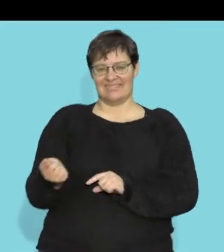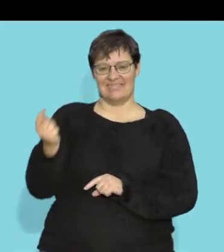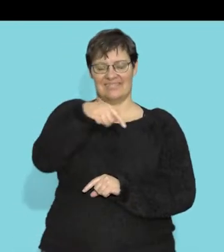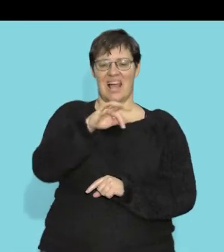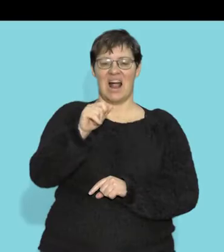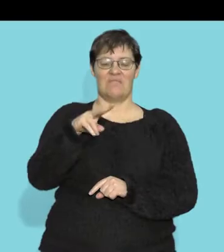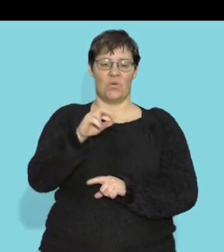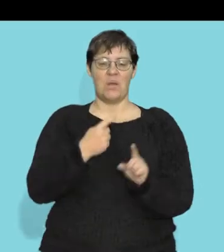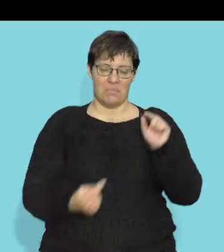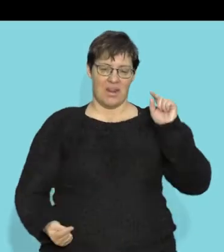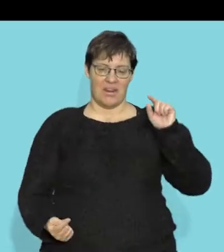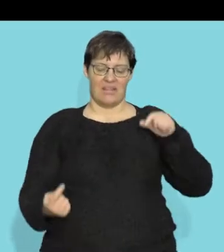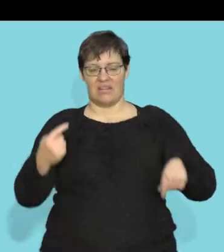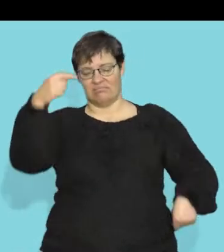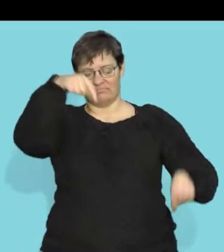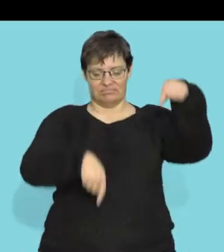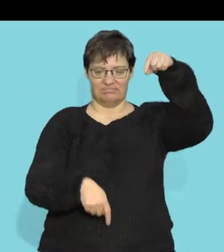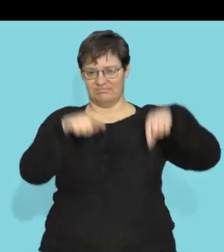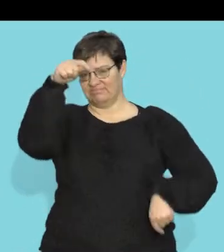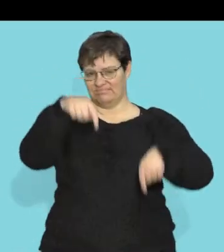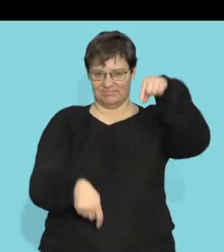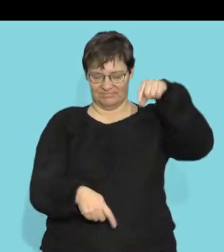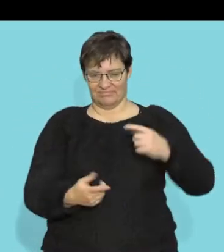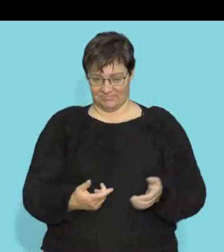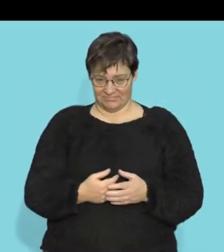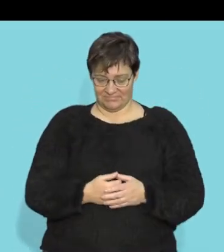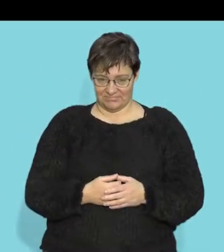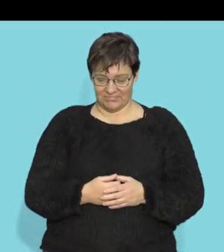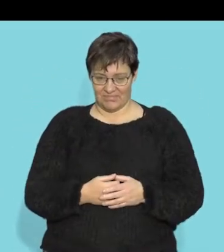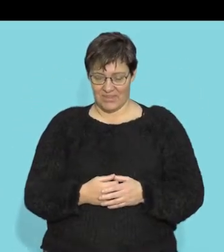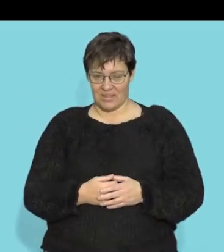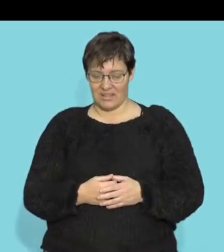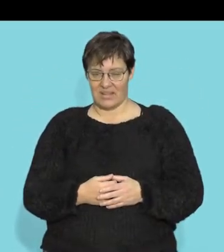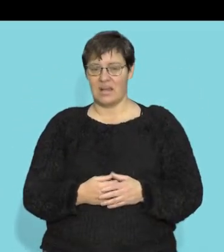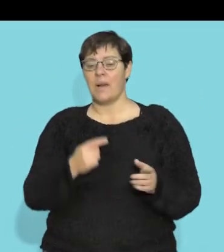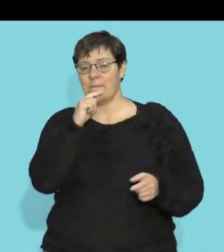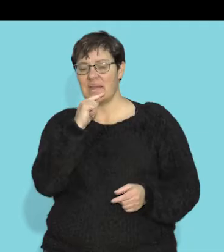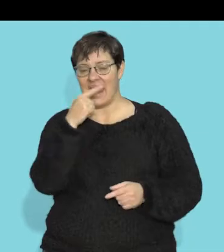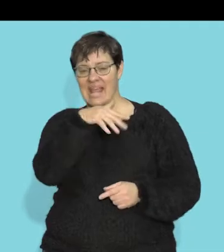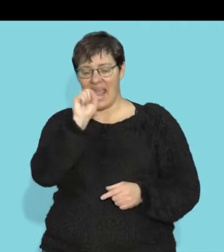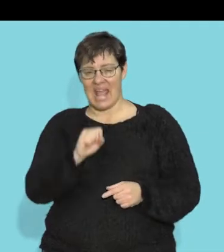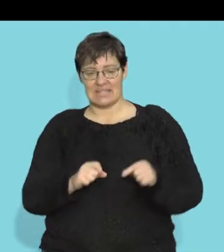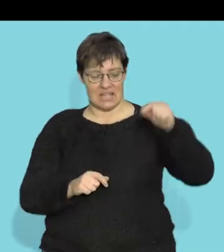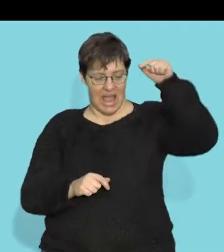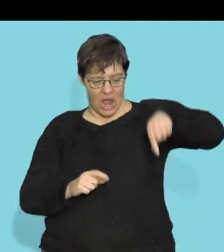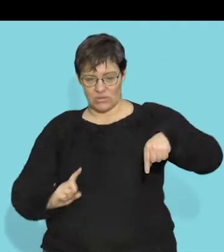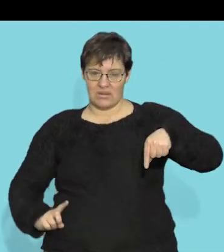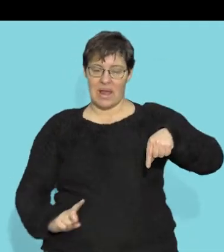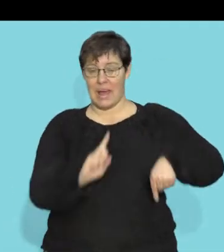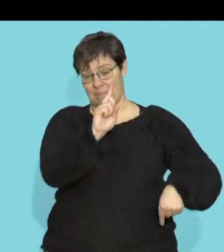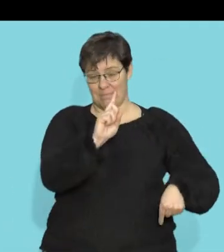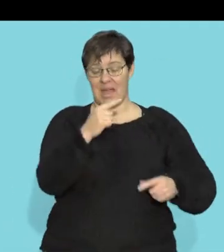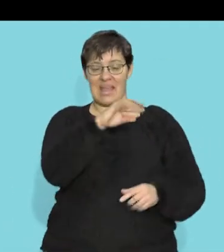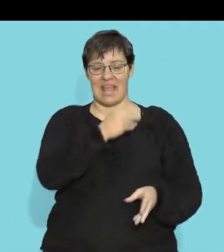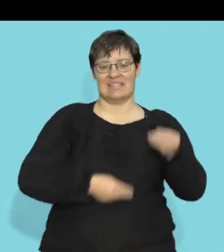again. They're in opposite directions. What am I doing? I'm exchanging gases,